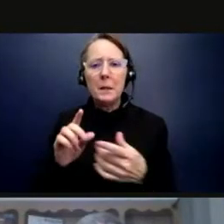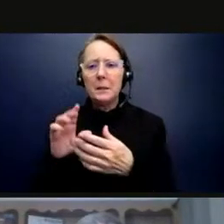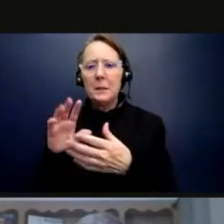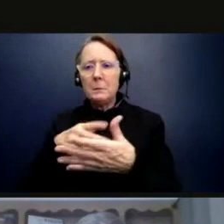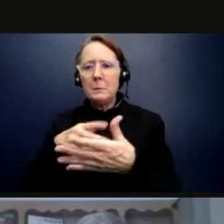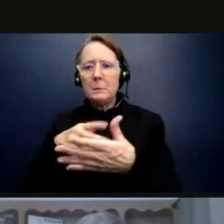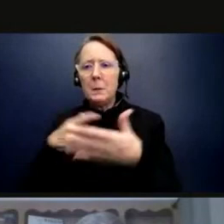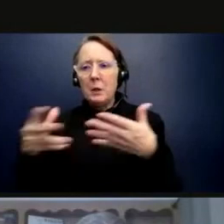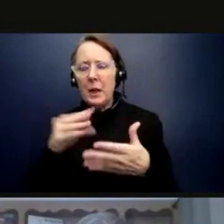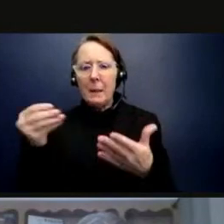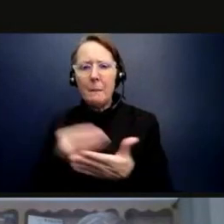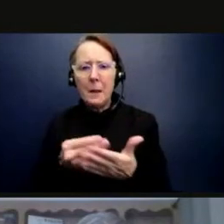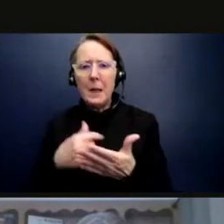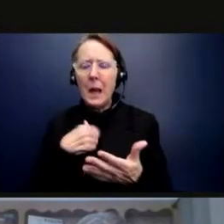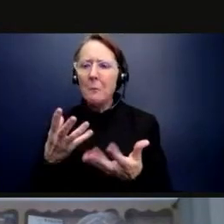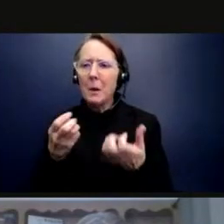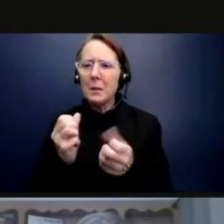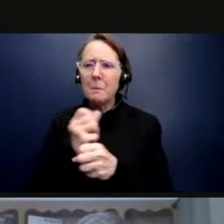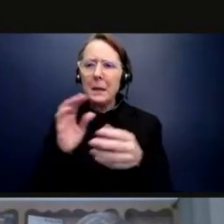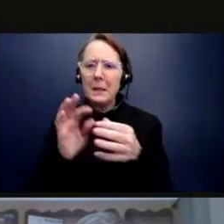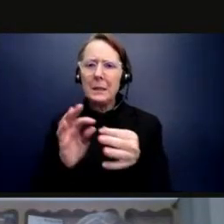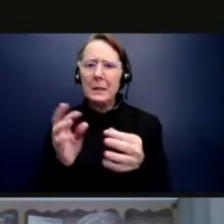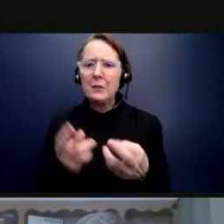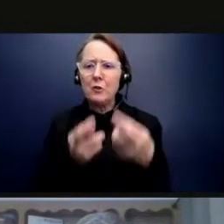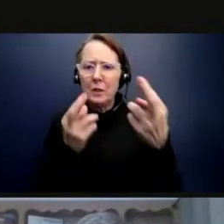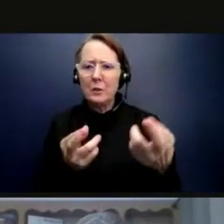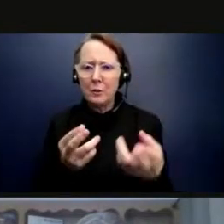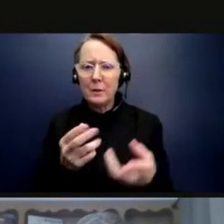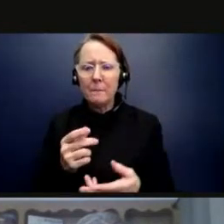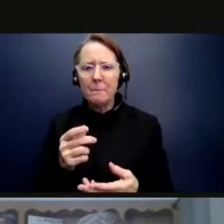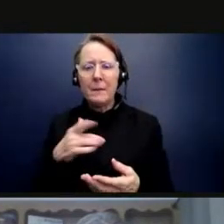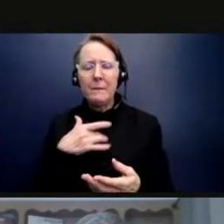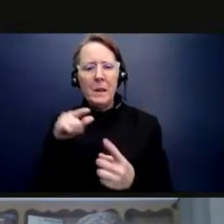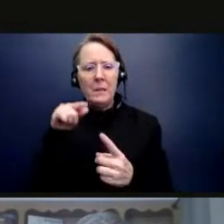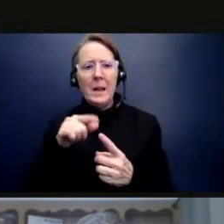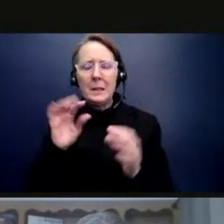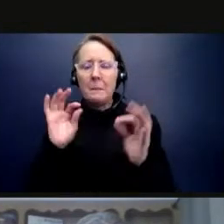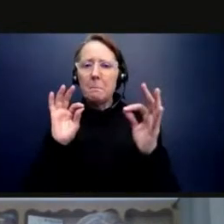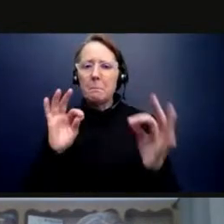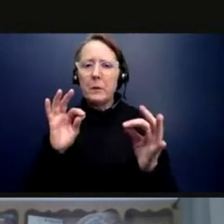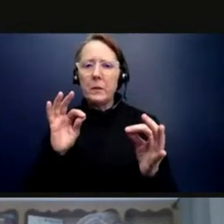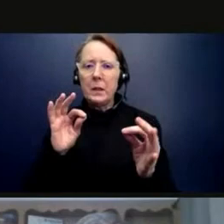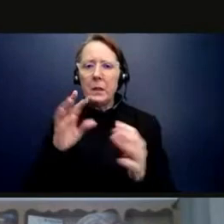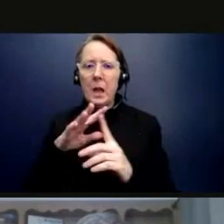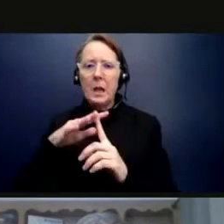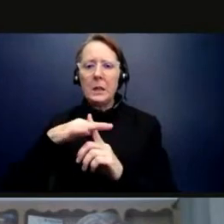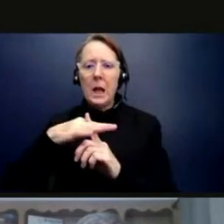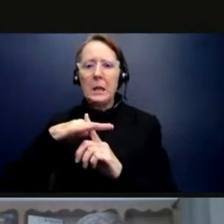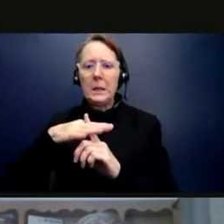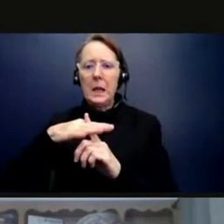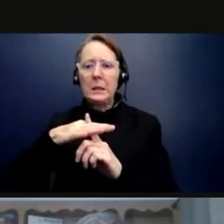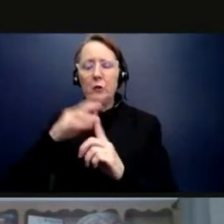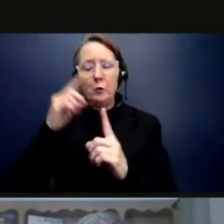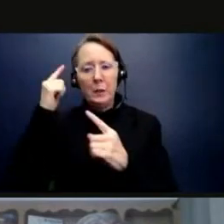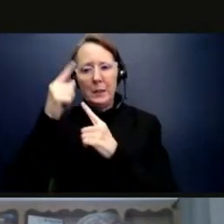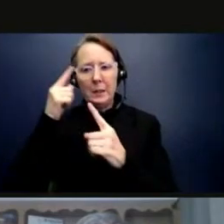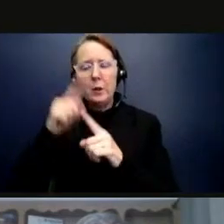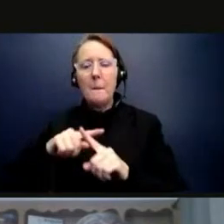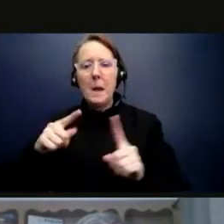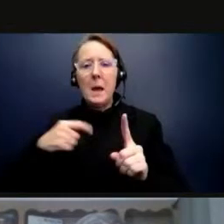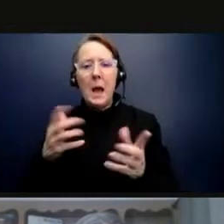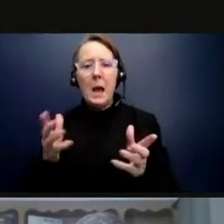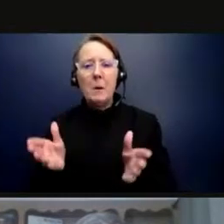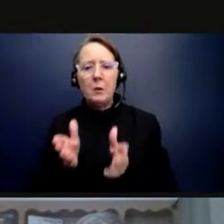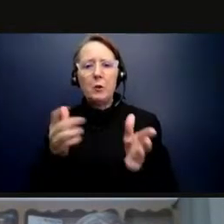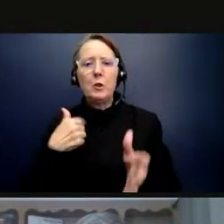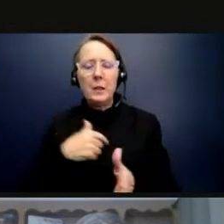money, I think that's excellent context for the council to consider. But I would encourage us